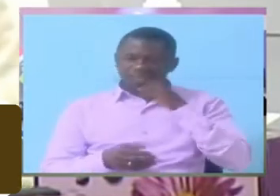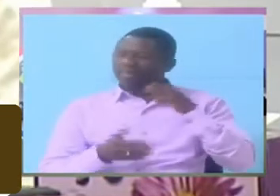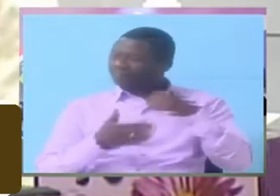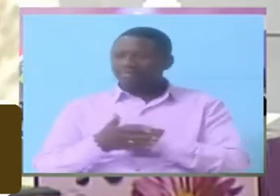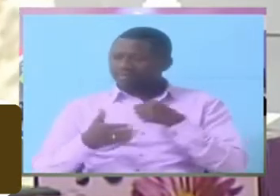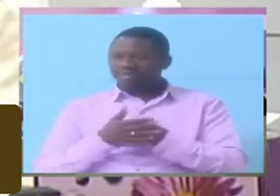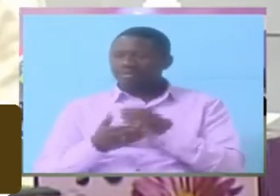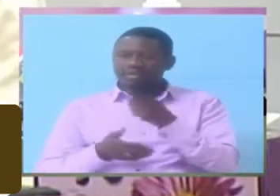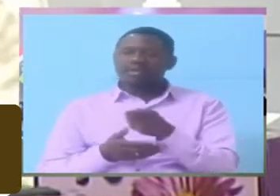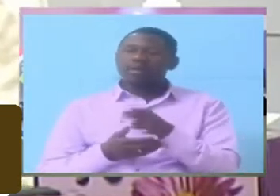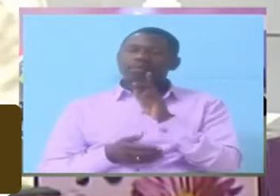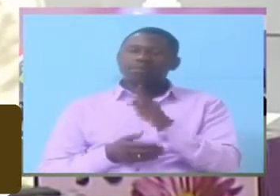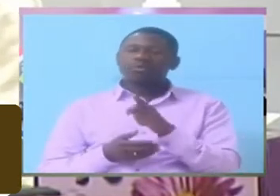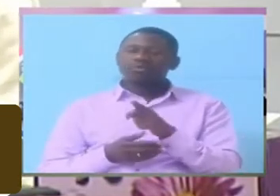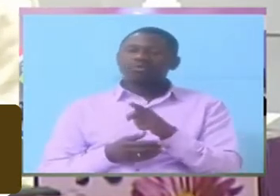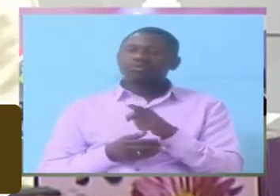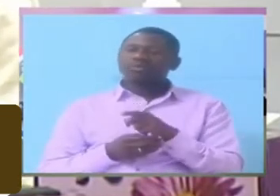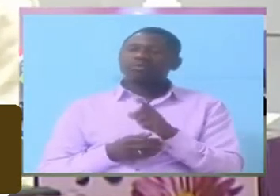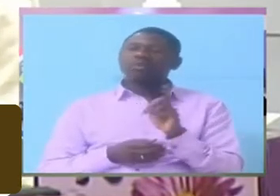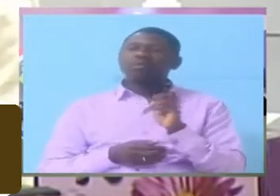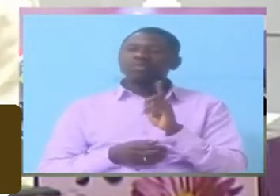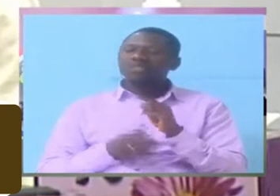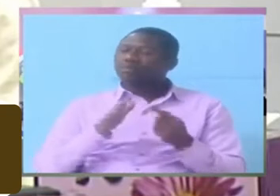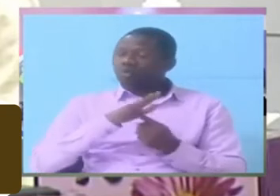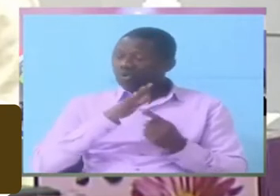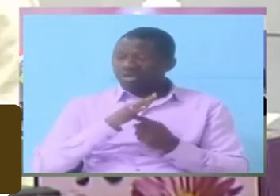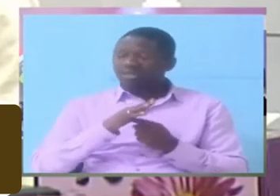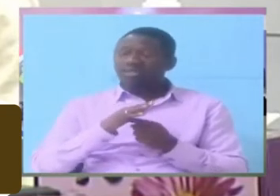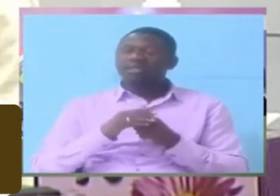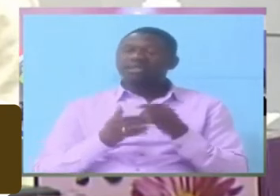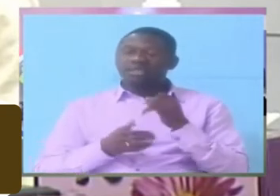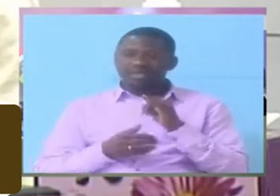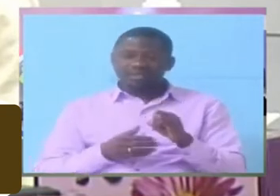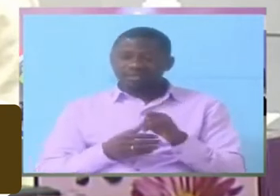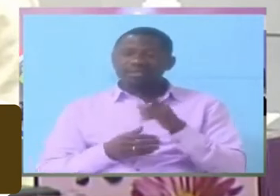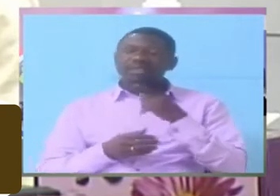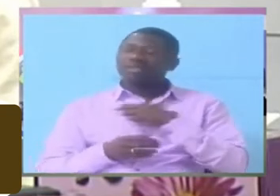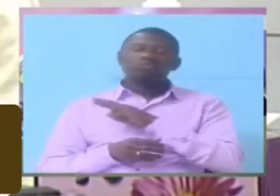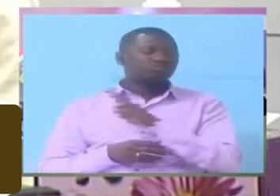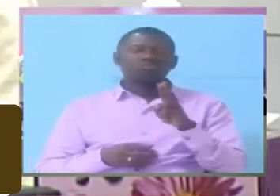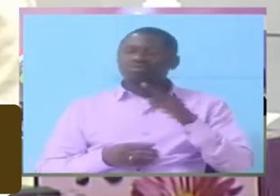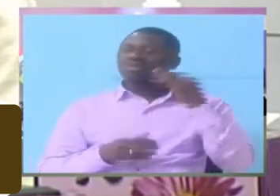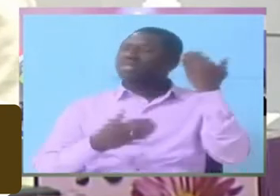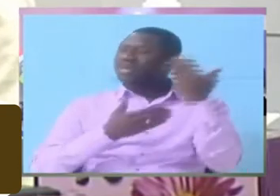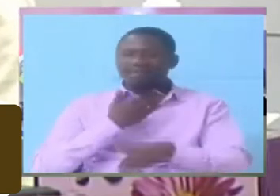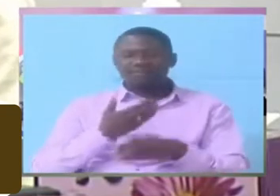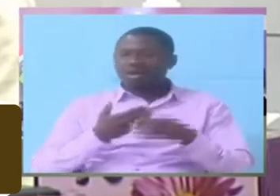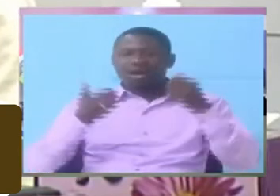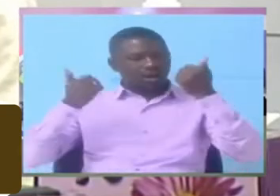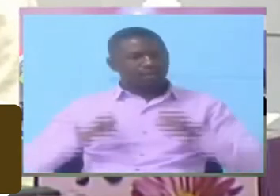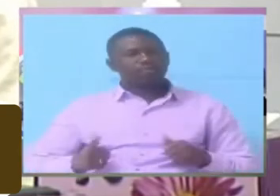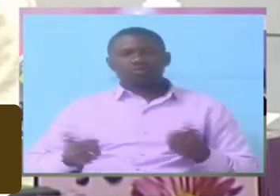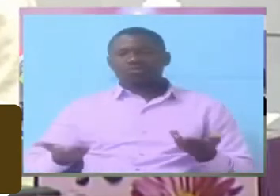The bottom line is, it should not have happened. That